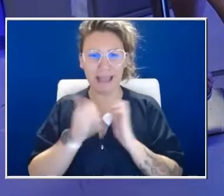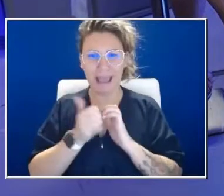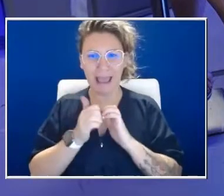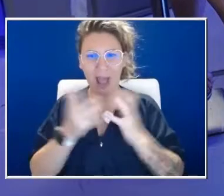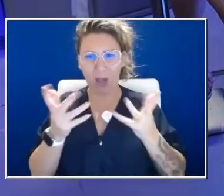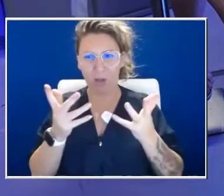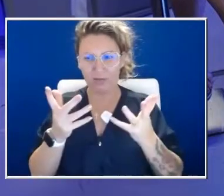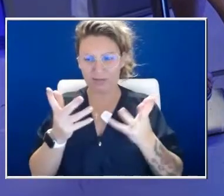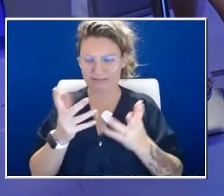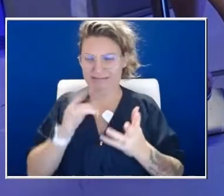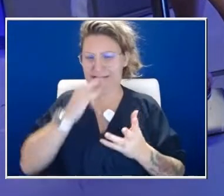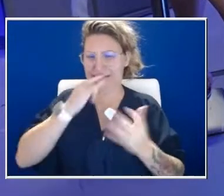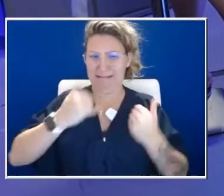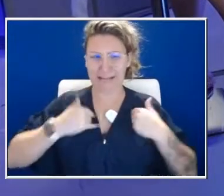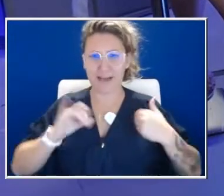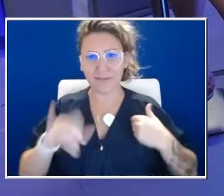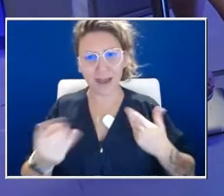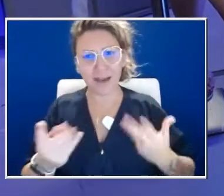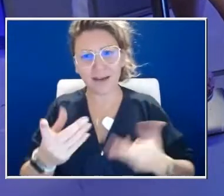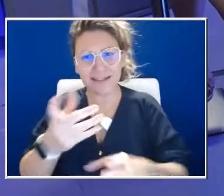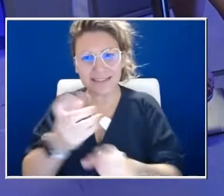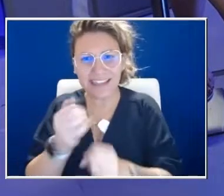kids? So